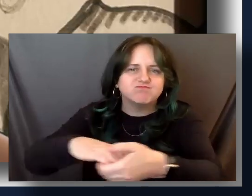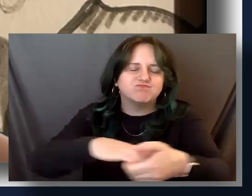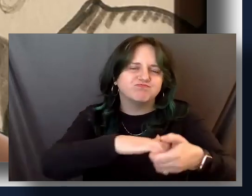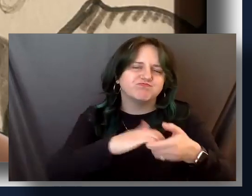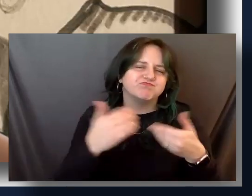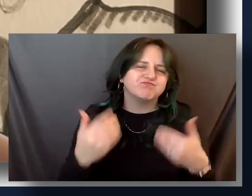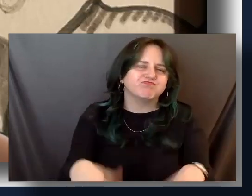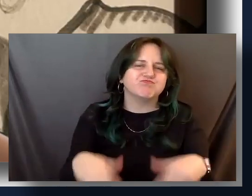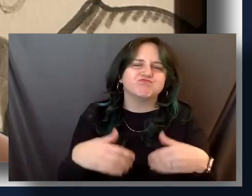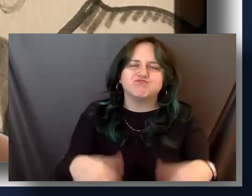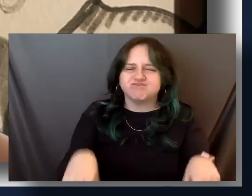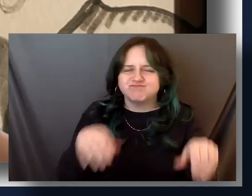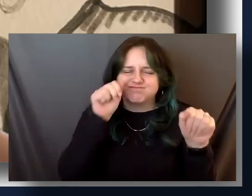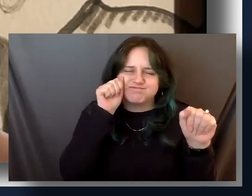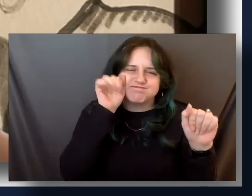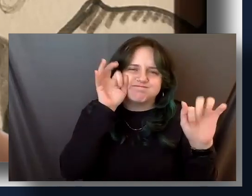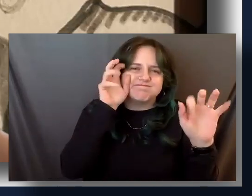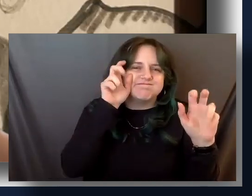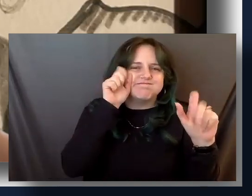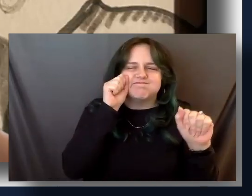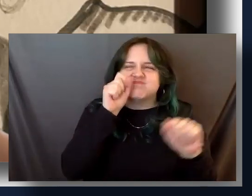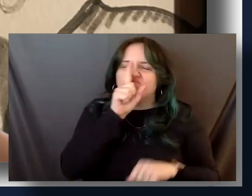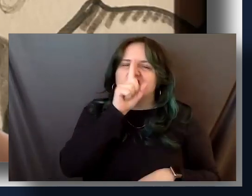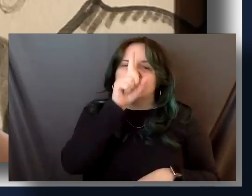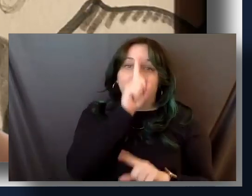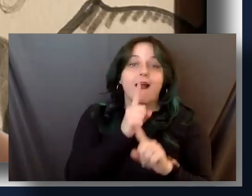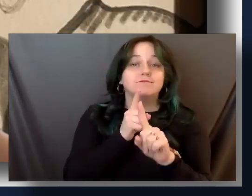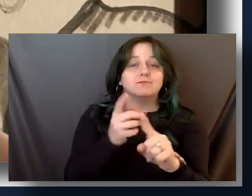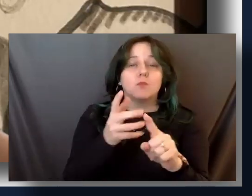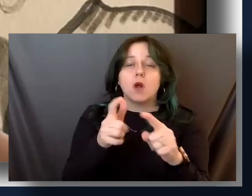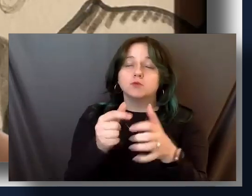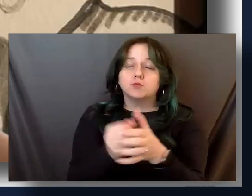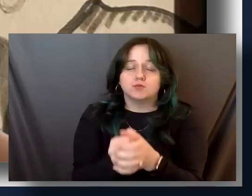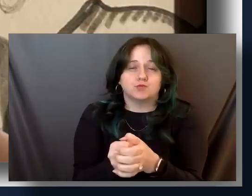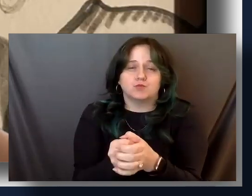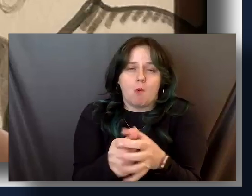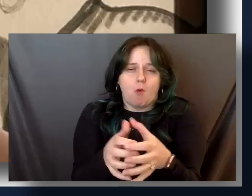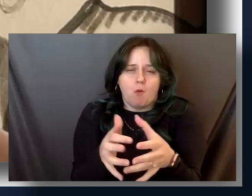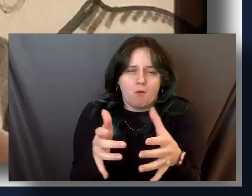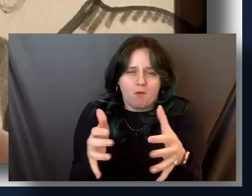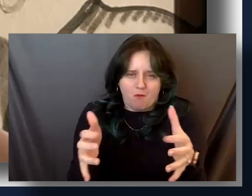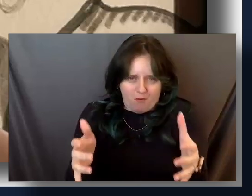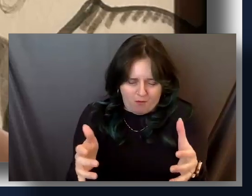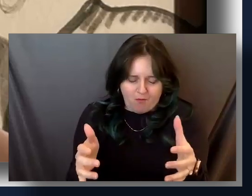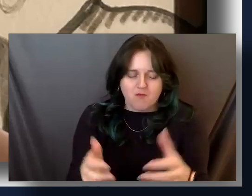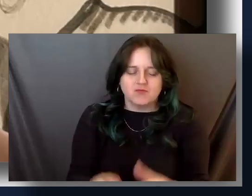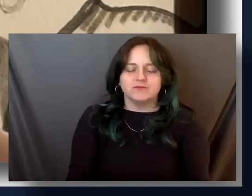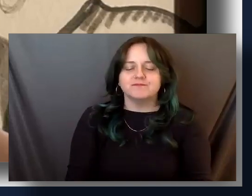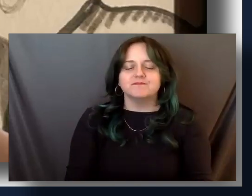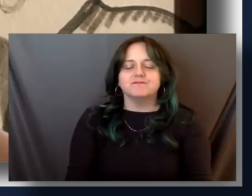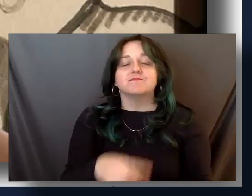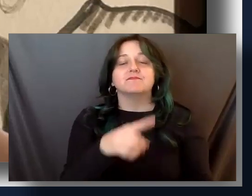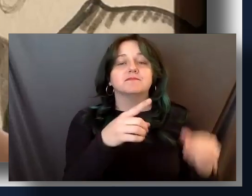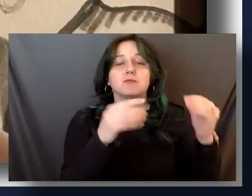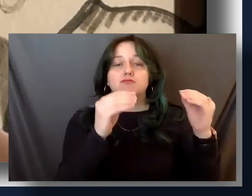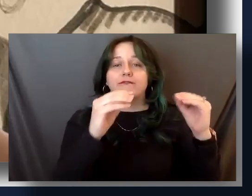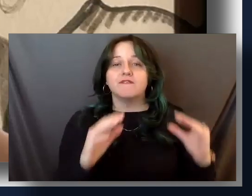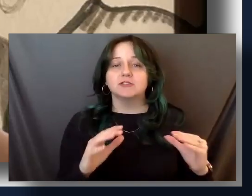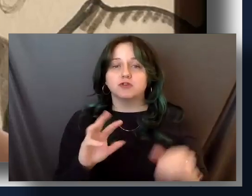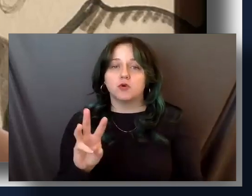collaboration. I think that this is an amazing collaboration that we want to grow. And starting with